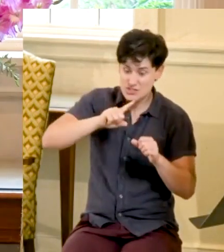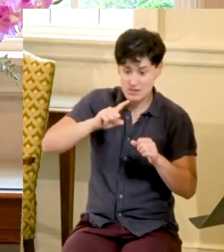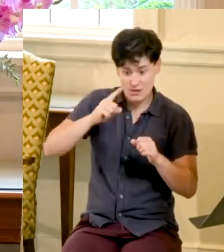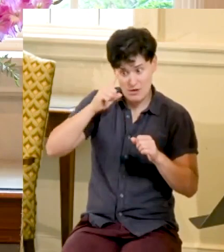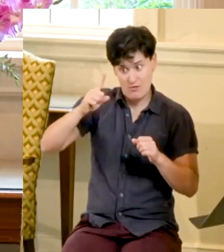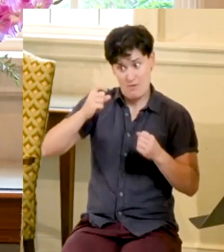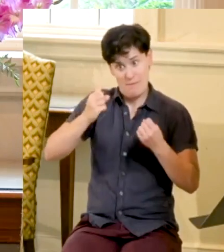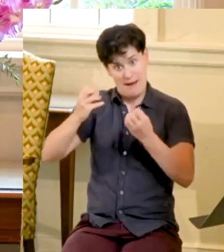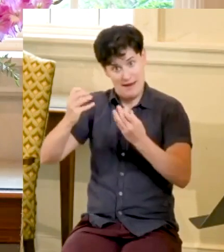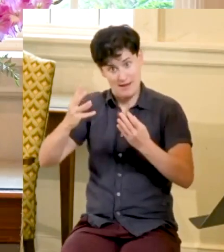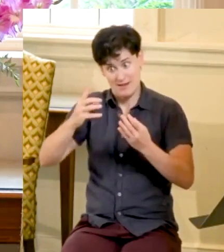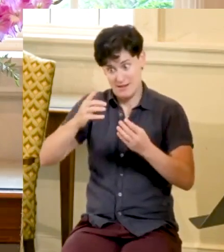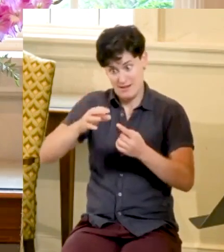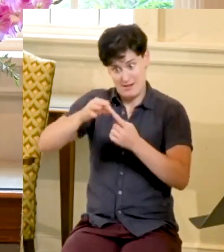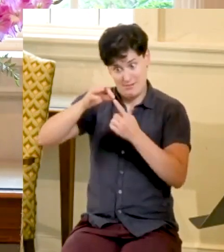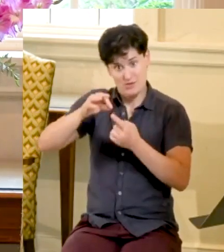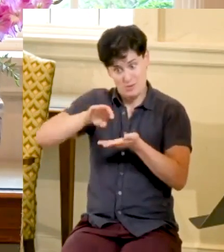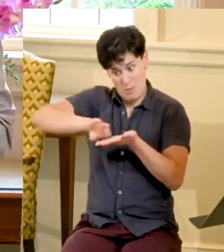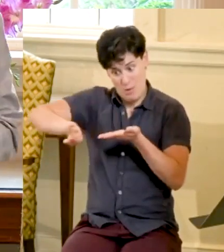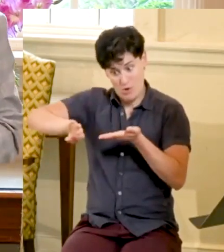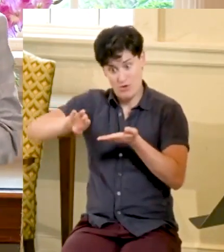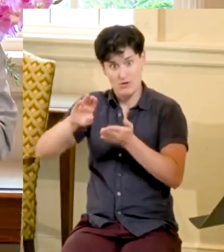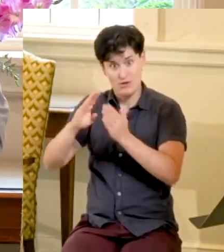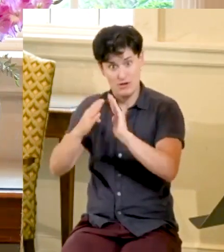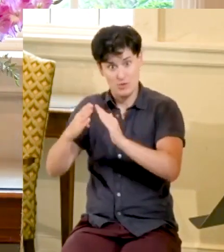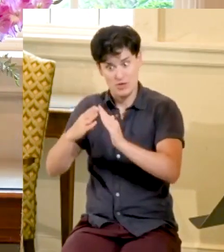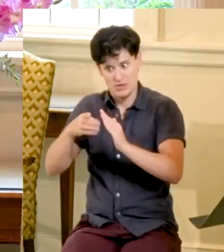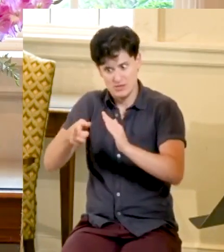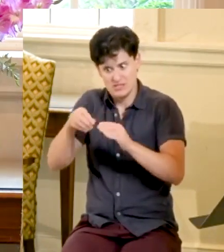marginalized communities, it's survival now.